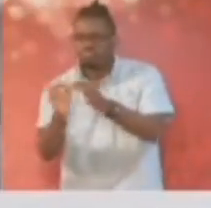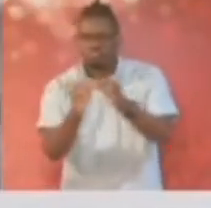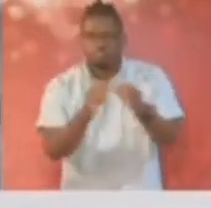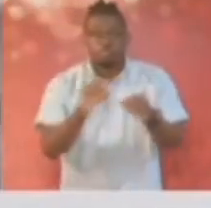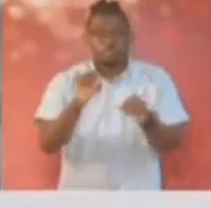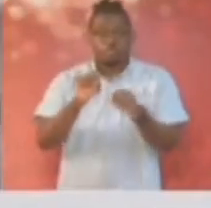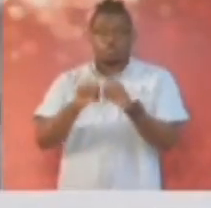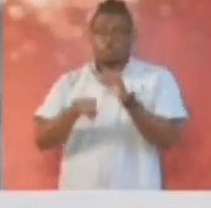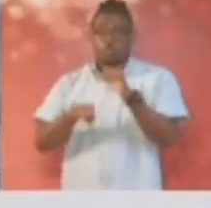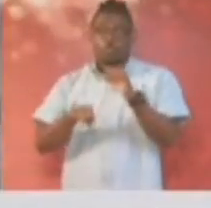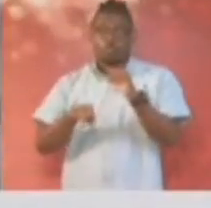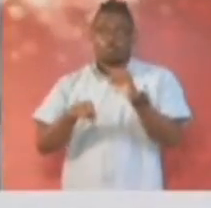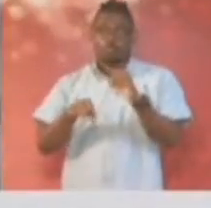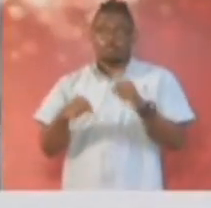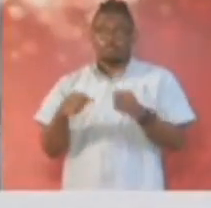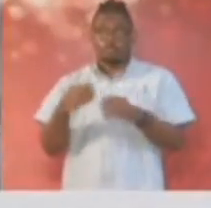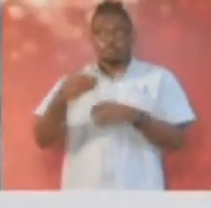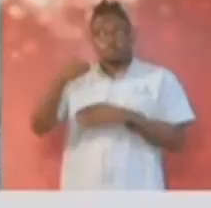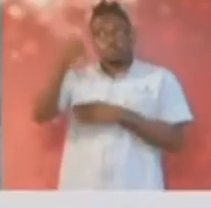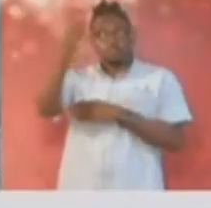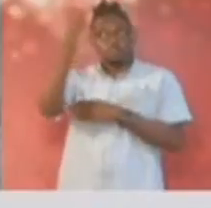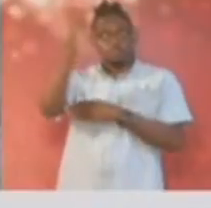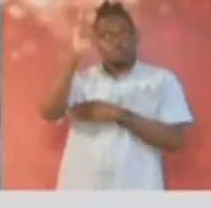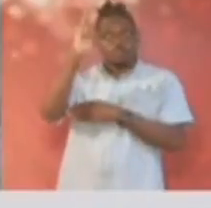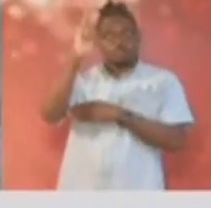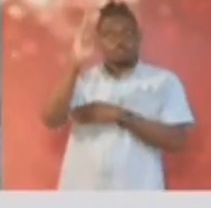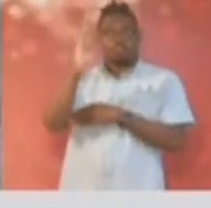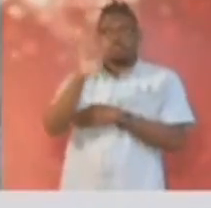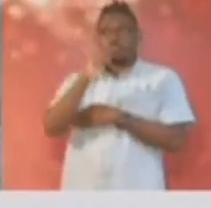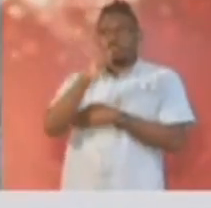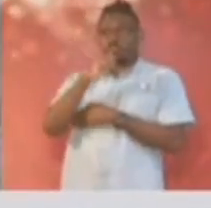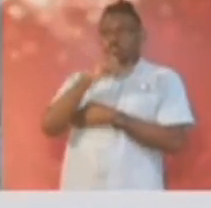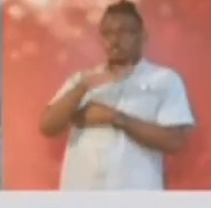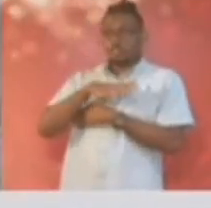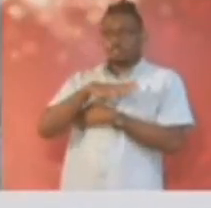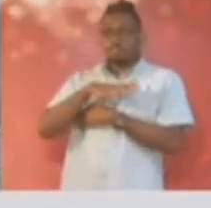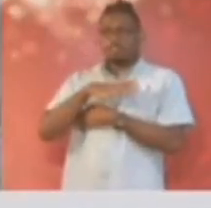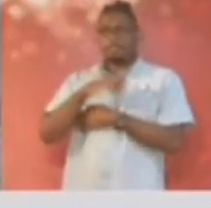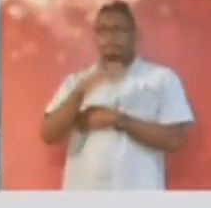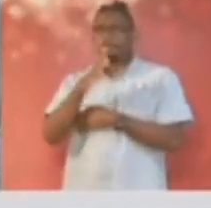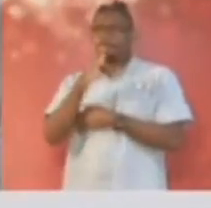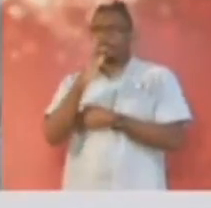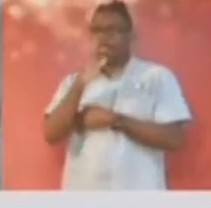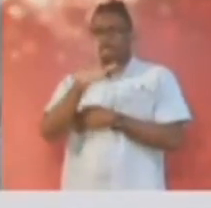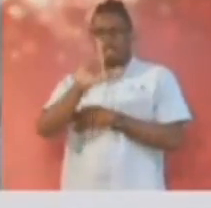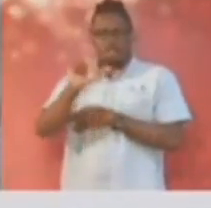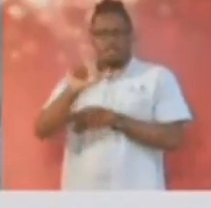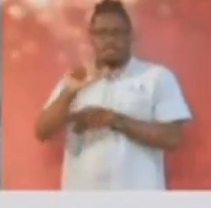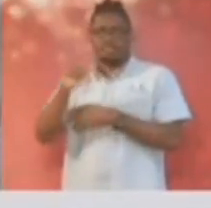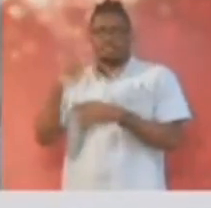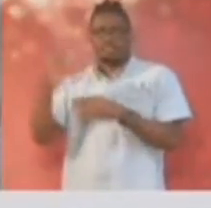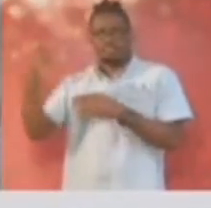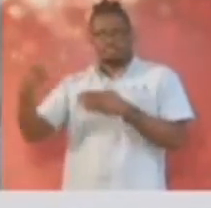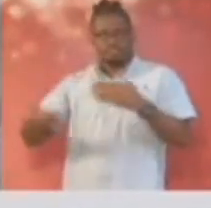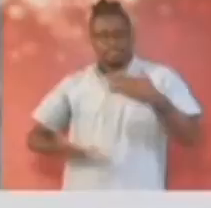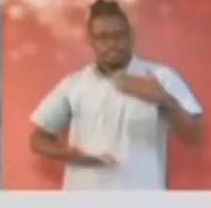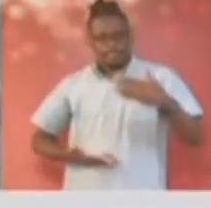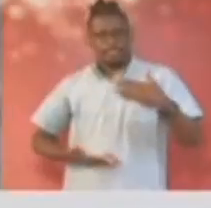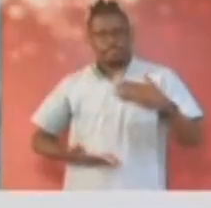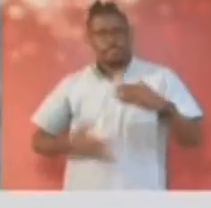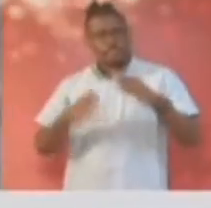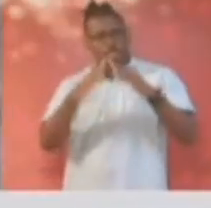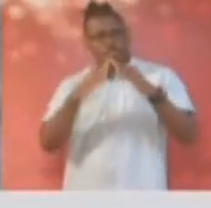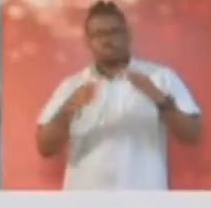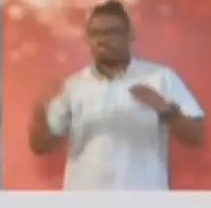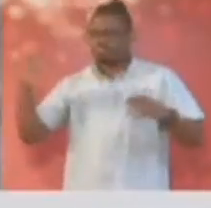additionally a festival of sharing, bonding, reflecting on our value systems, our civil role